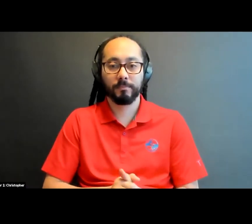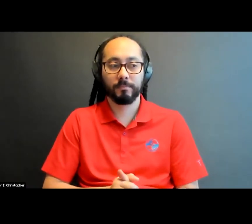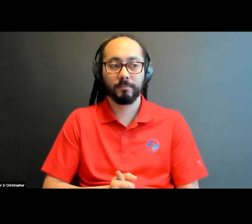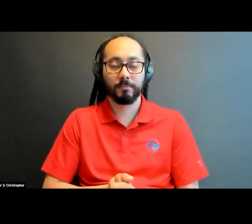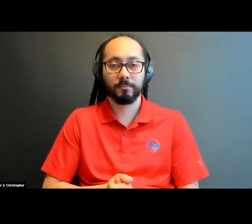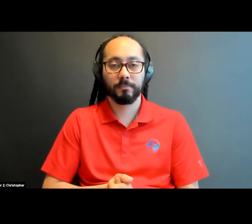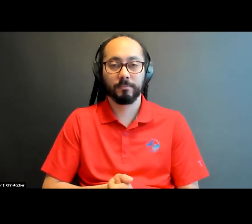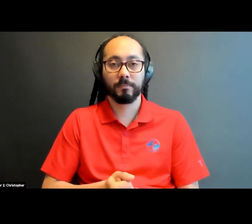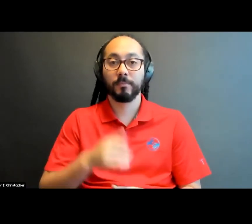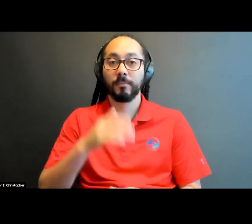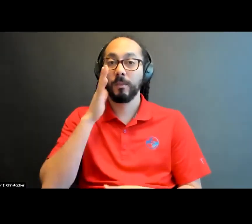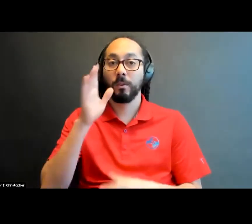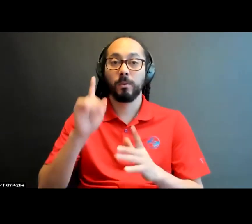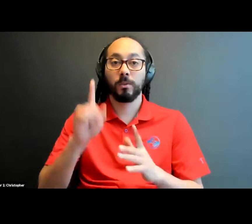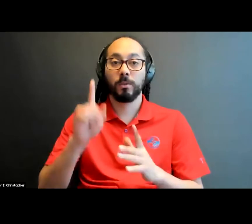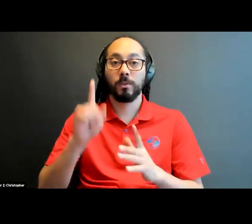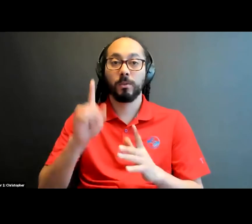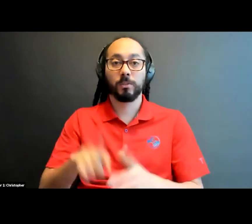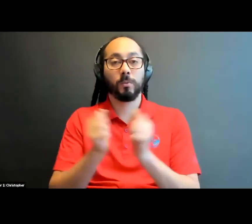land acknowledgements.